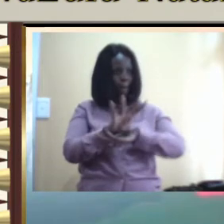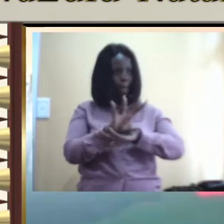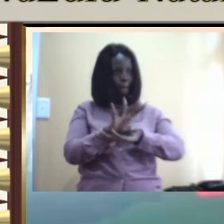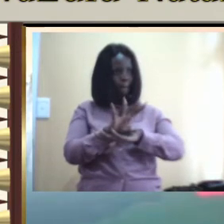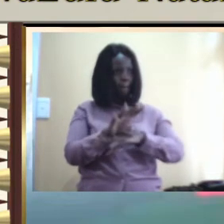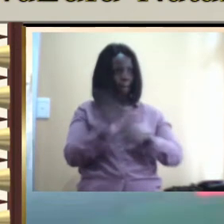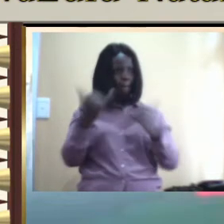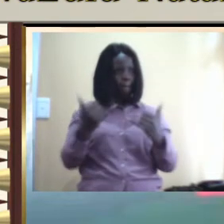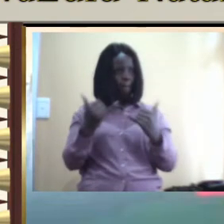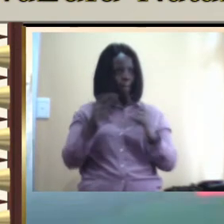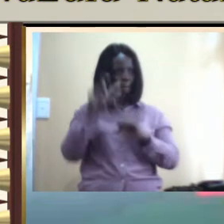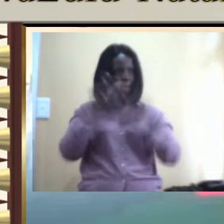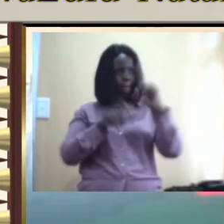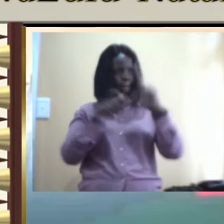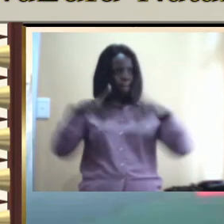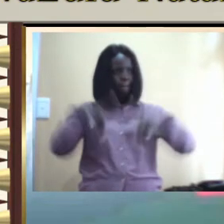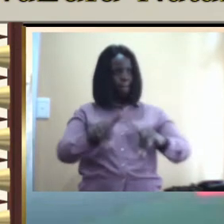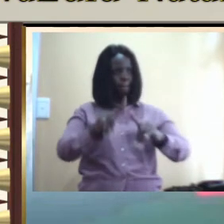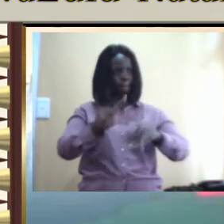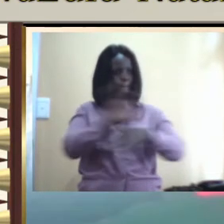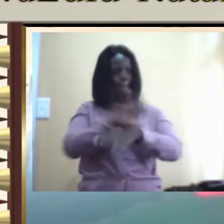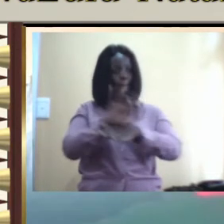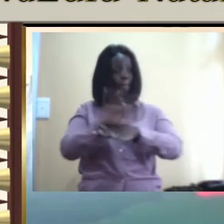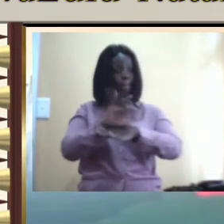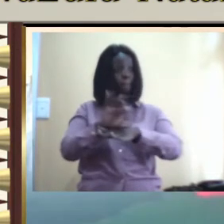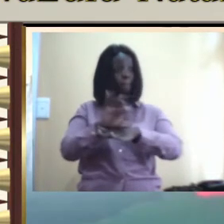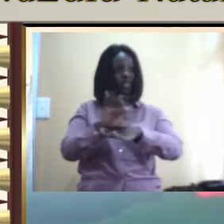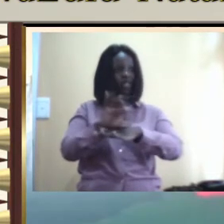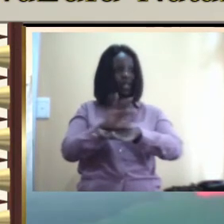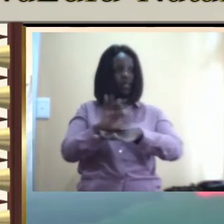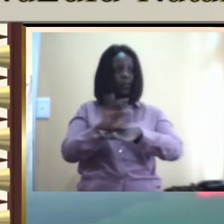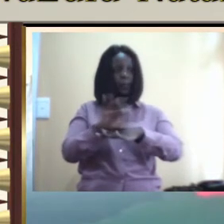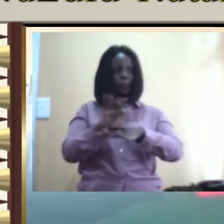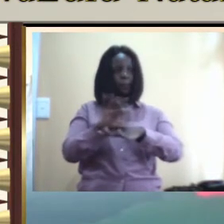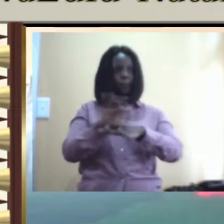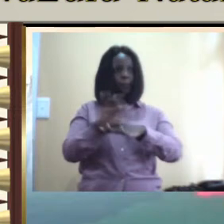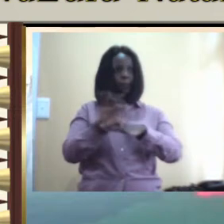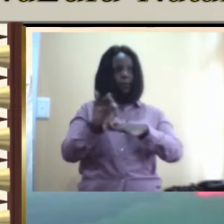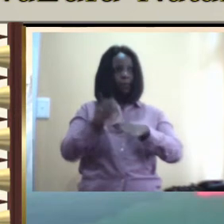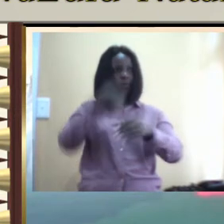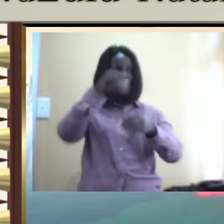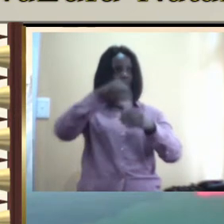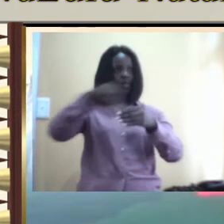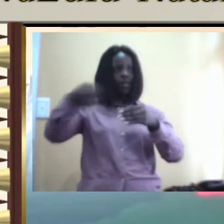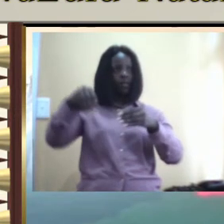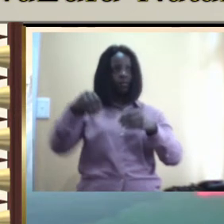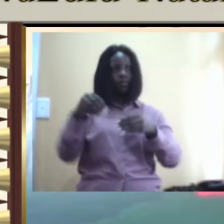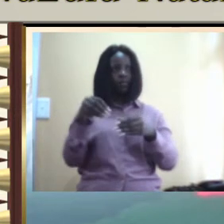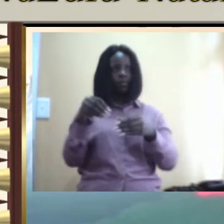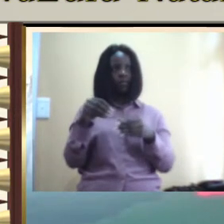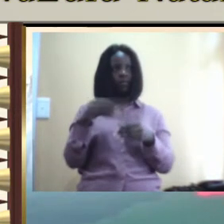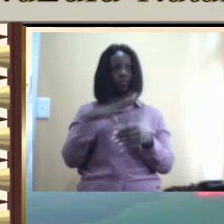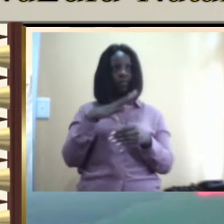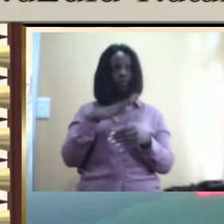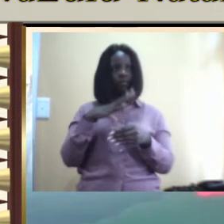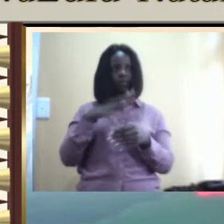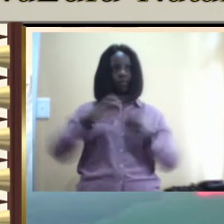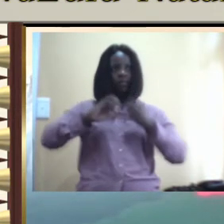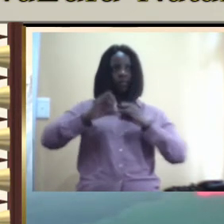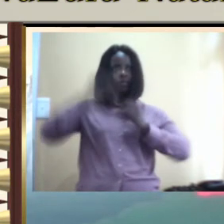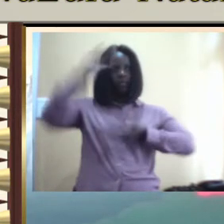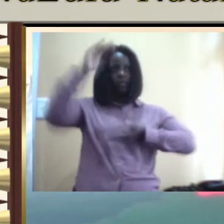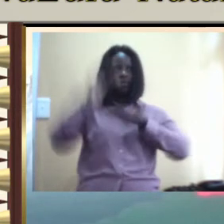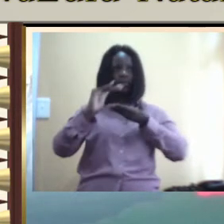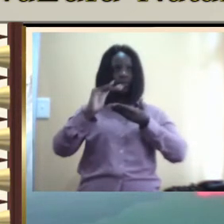announced the development of the plan to produce its own seeds and seedlings capability in order to reduce reliance